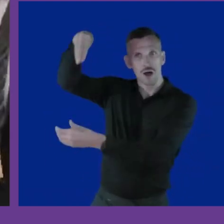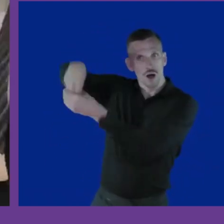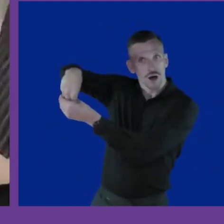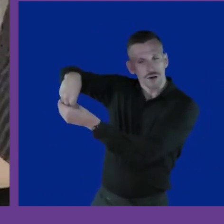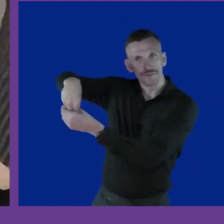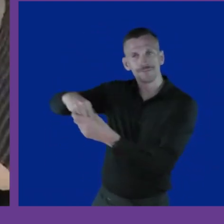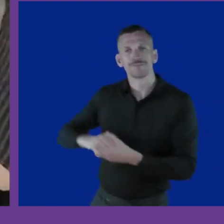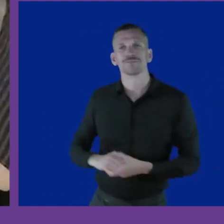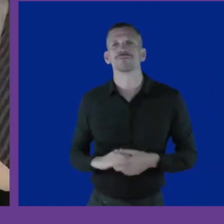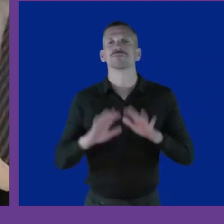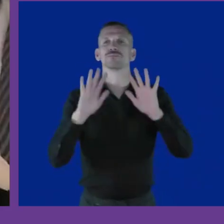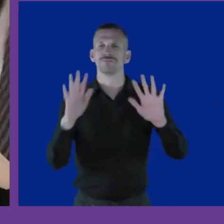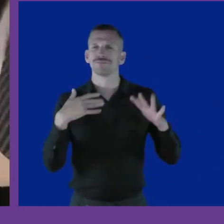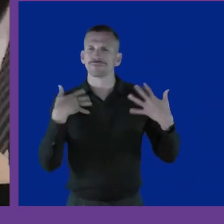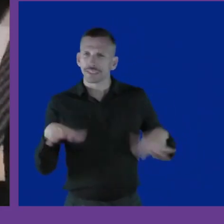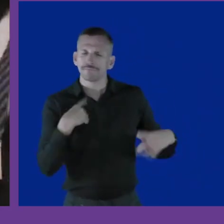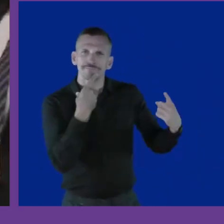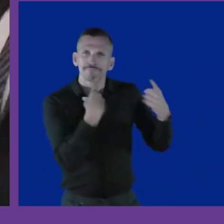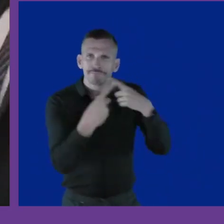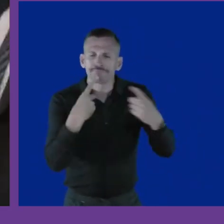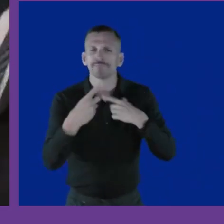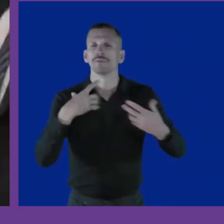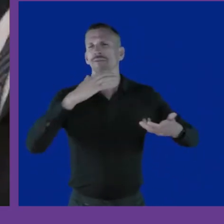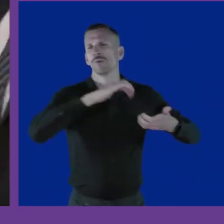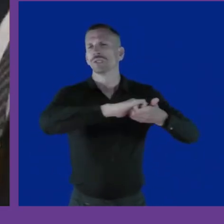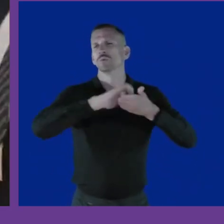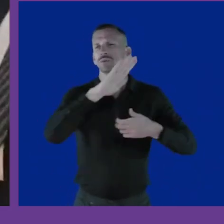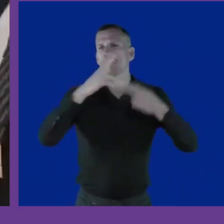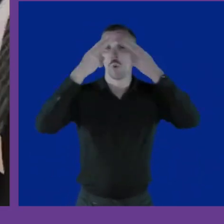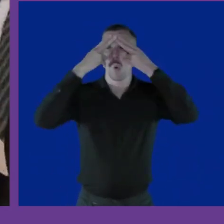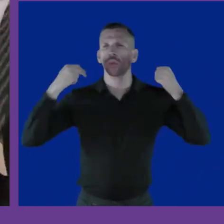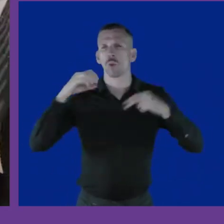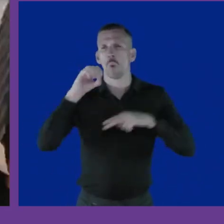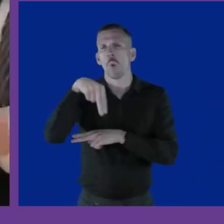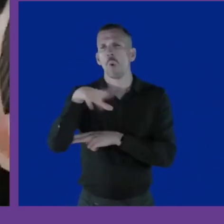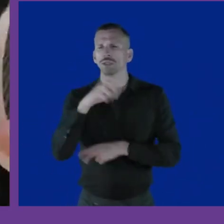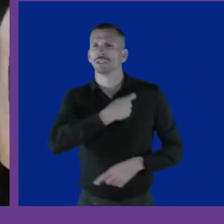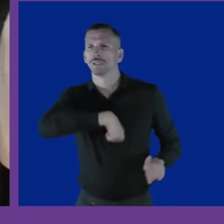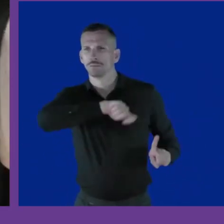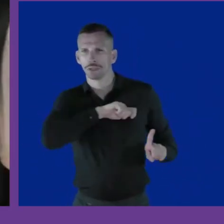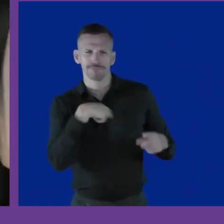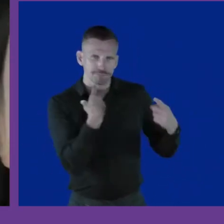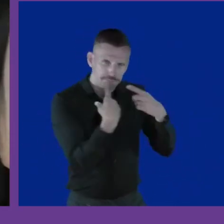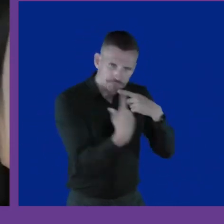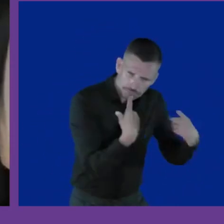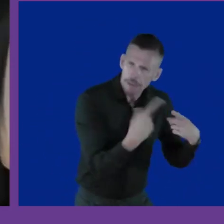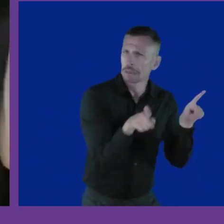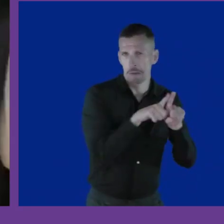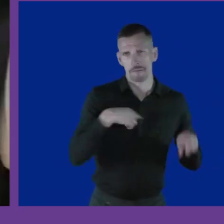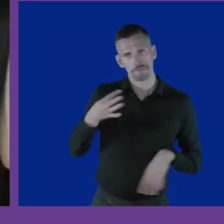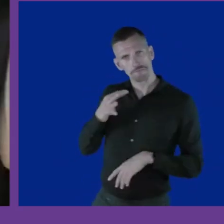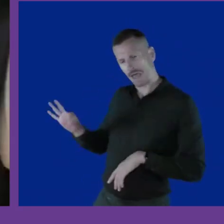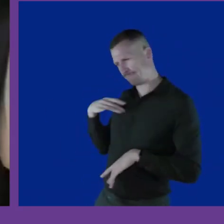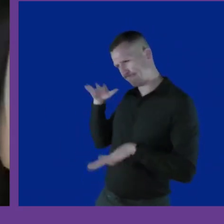ONCE. We also have in France parallel discussions, and I think it's high